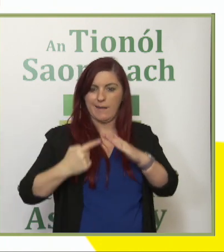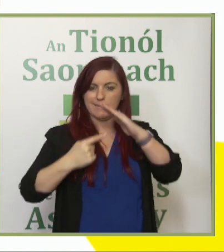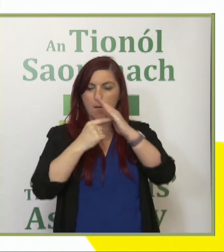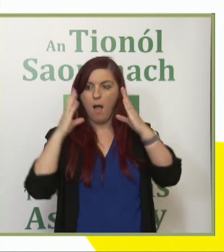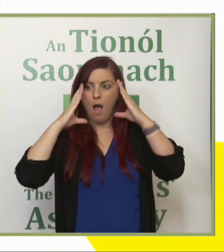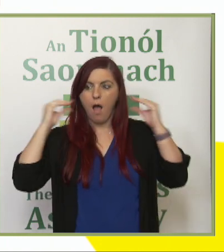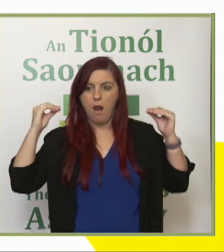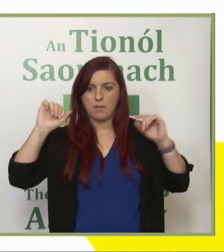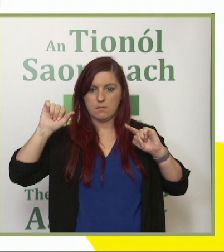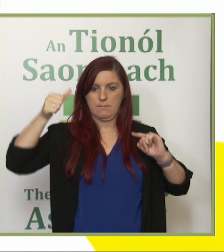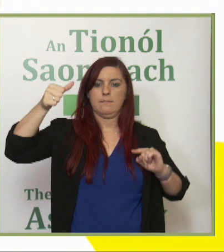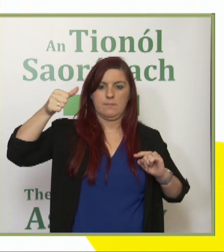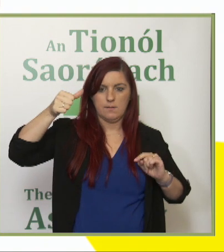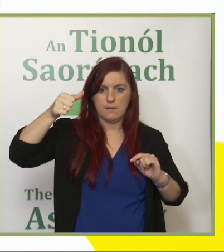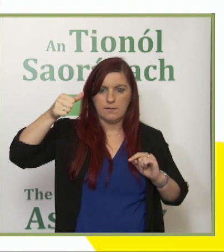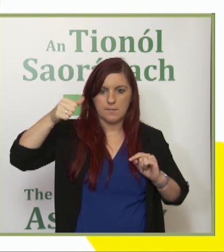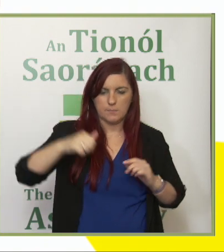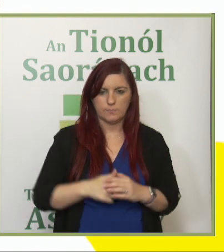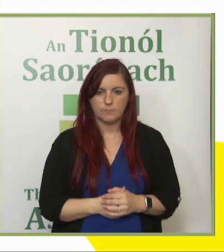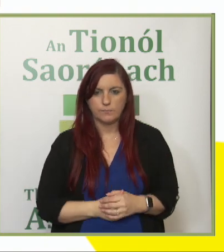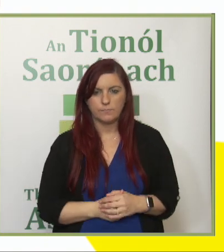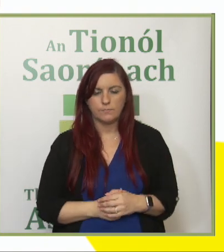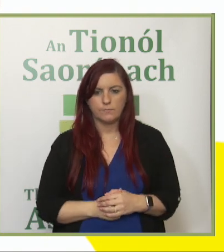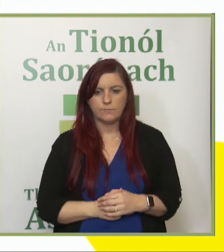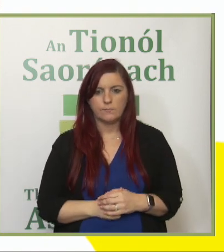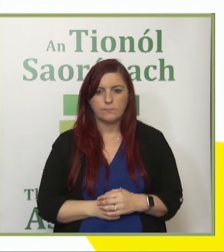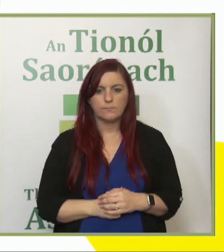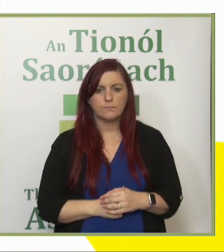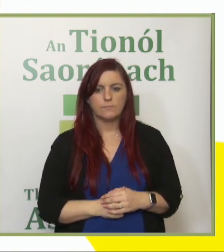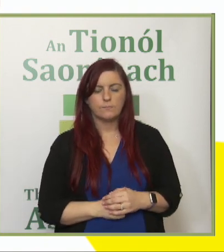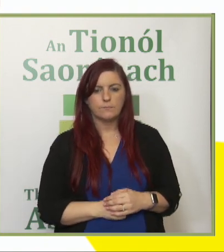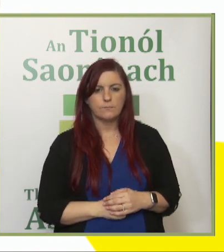Netherlands reporting a higher rate of ecstasy use than us.